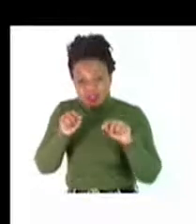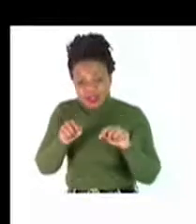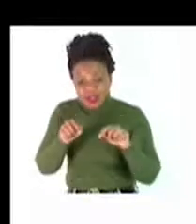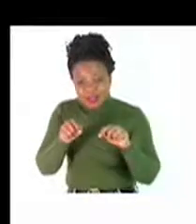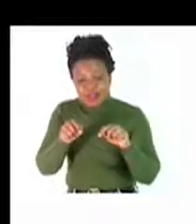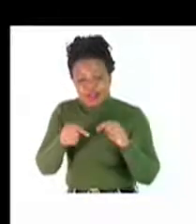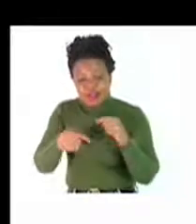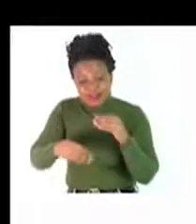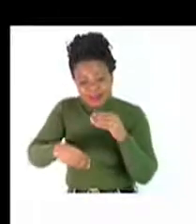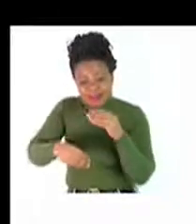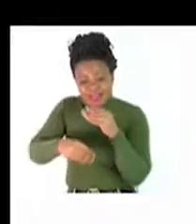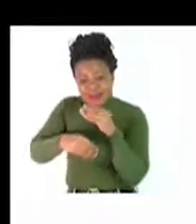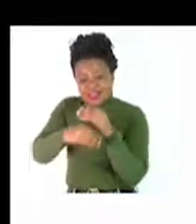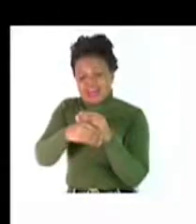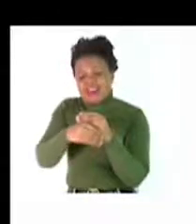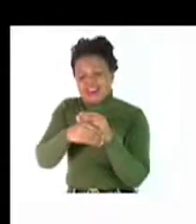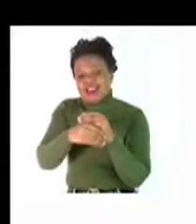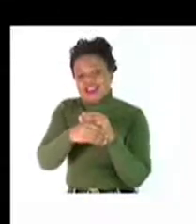lesson.